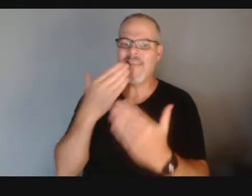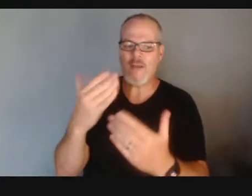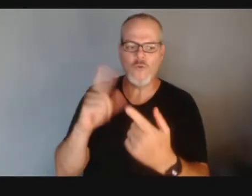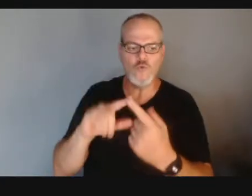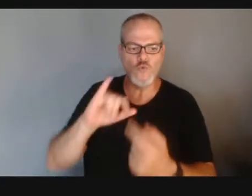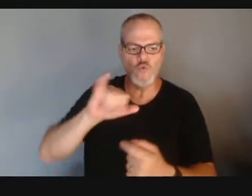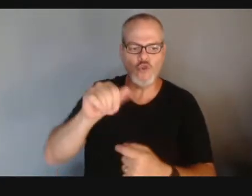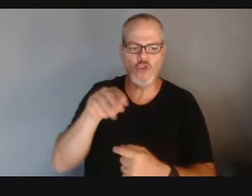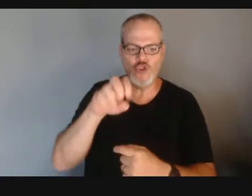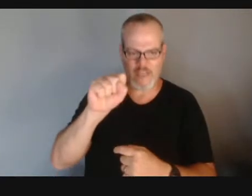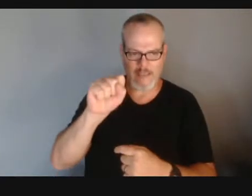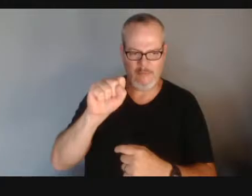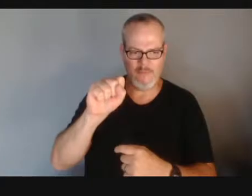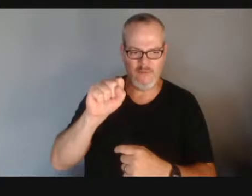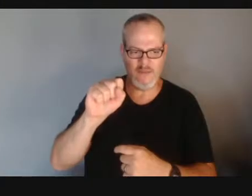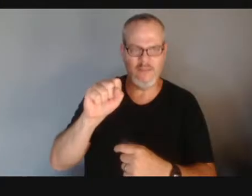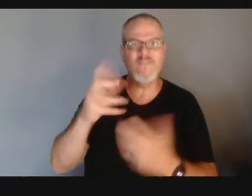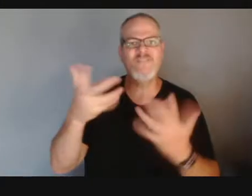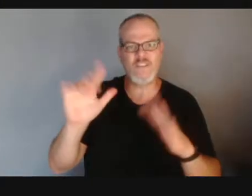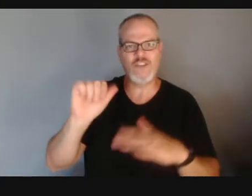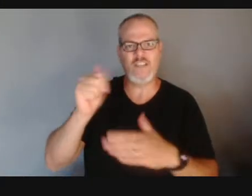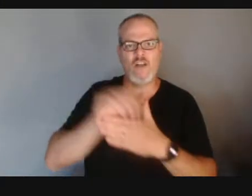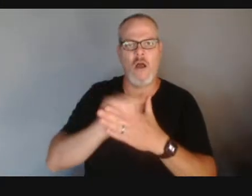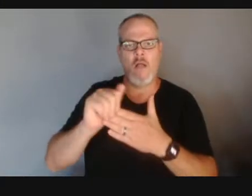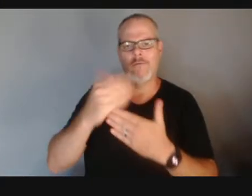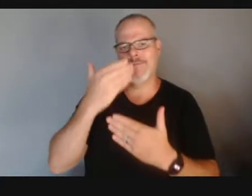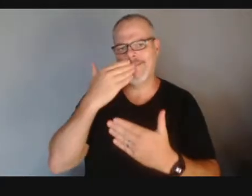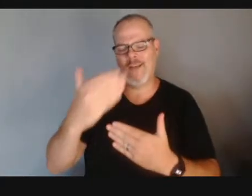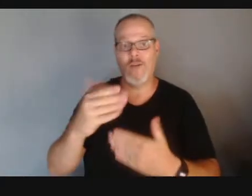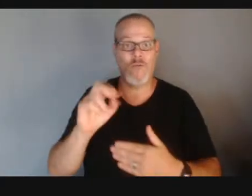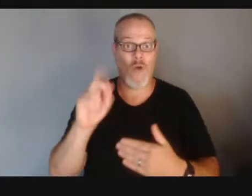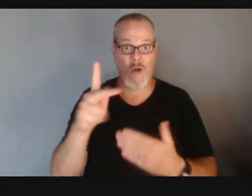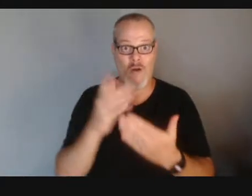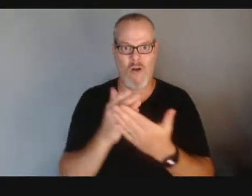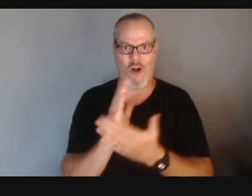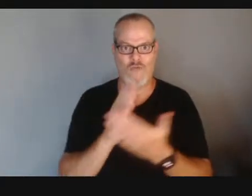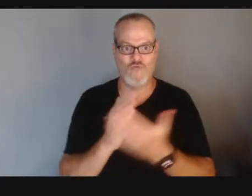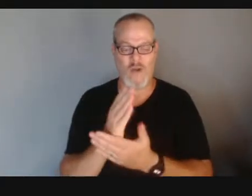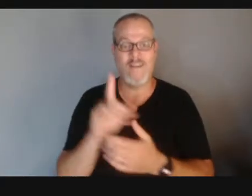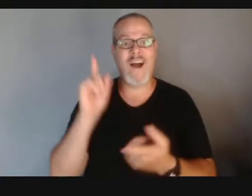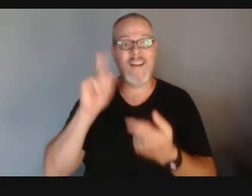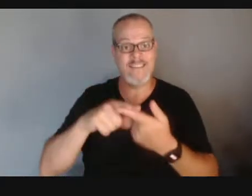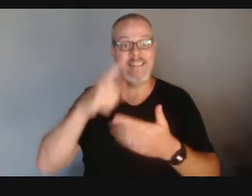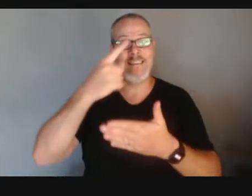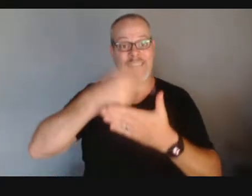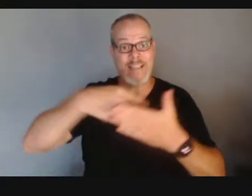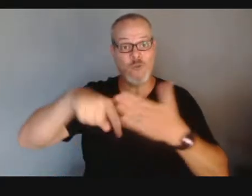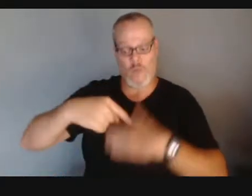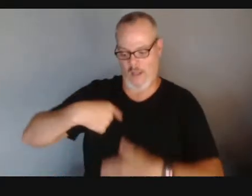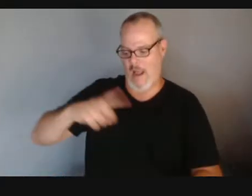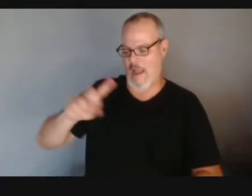$10. Mahalo. Yep, got that. Yep. All right. And until next week, I am Dane